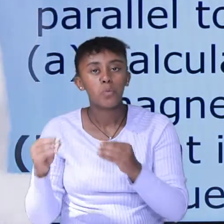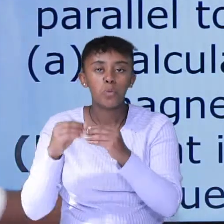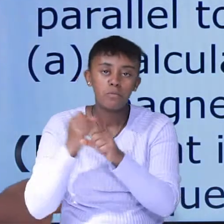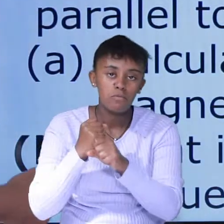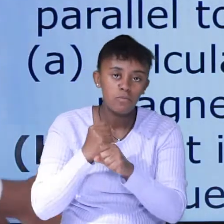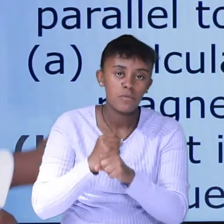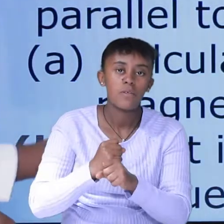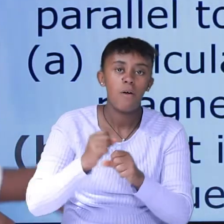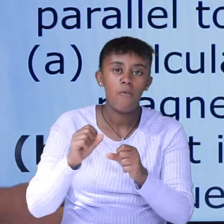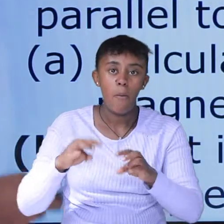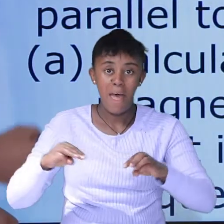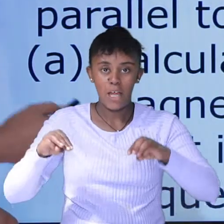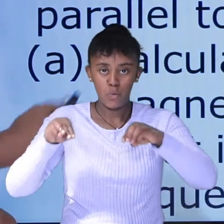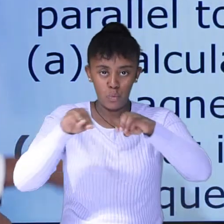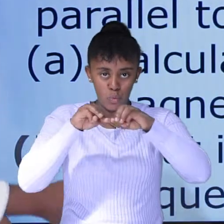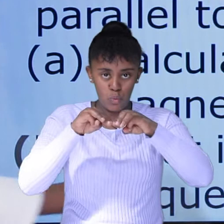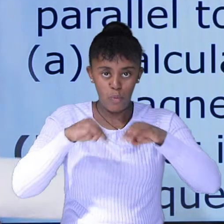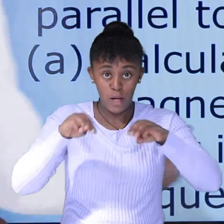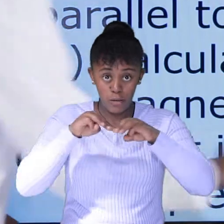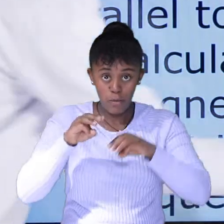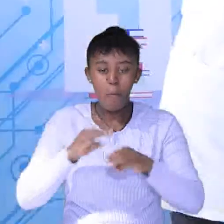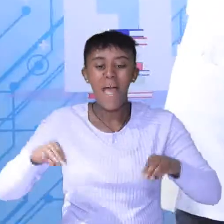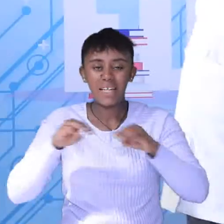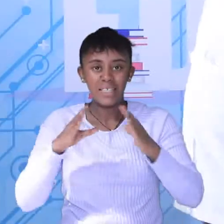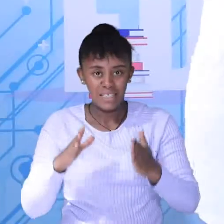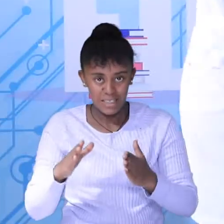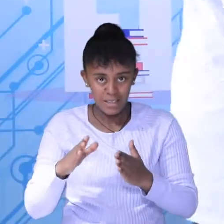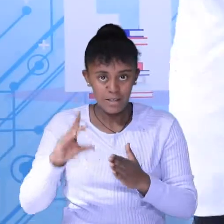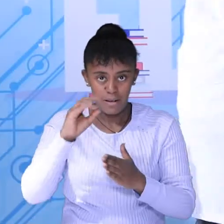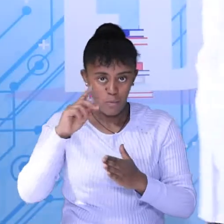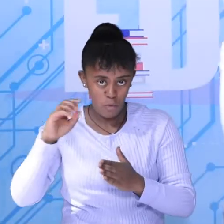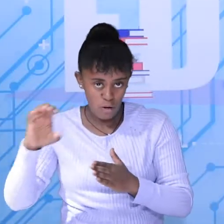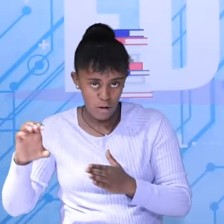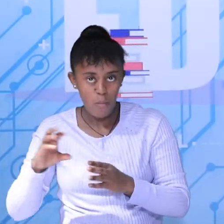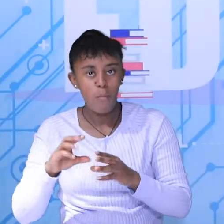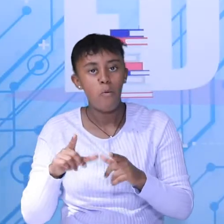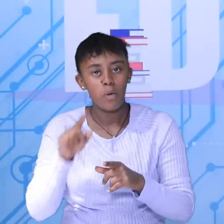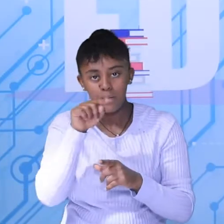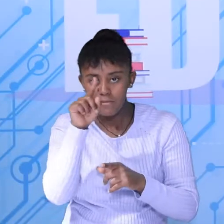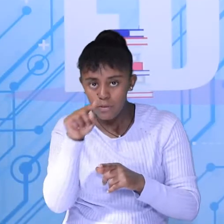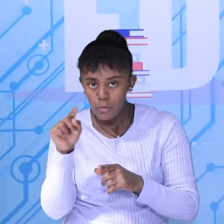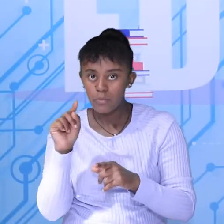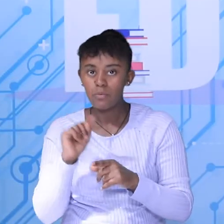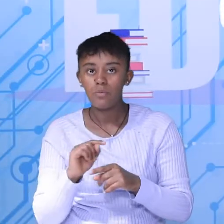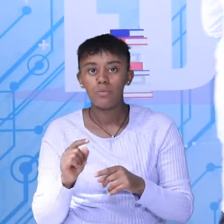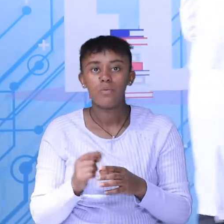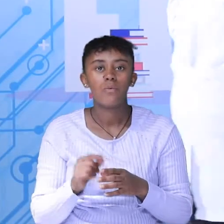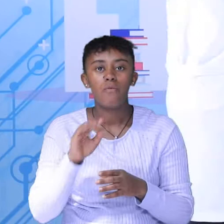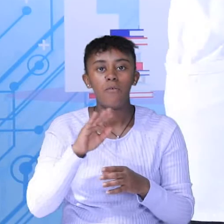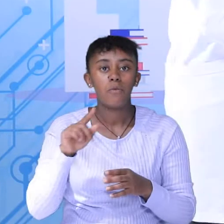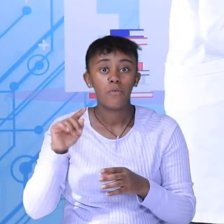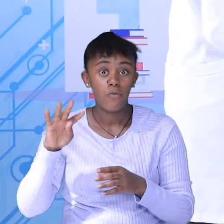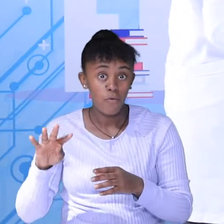the magnitude of magnetic dipole moment. Magnetic dipole moment. Here we have a rectangular loop of 5.4